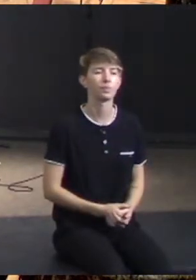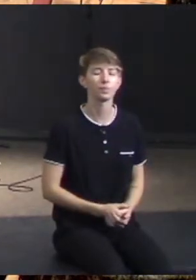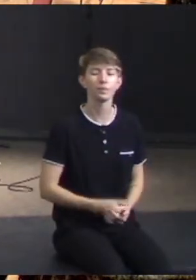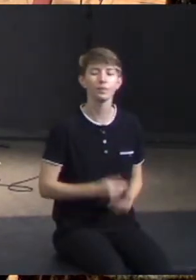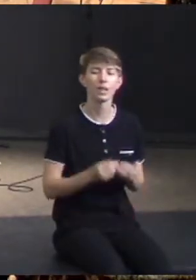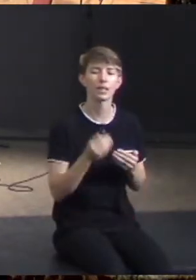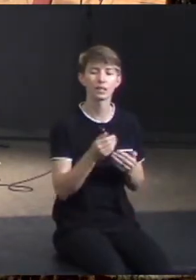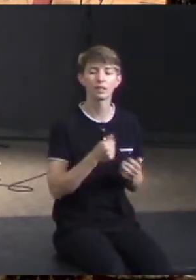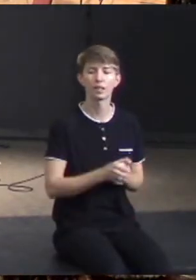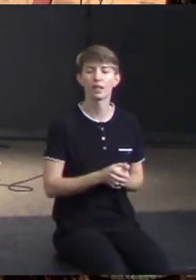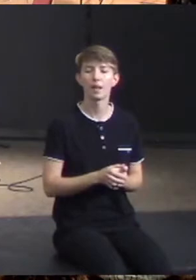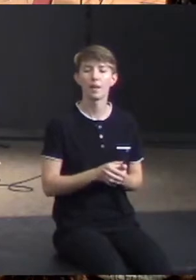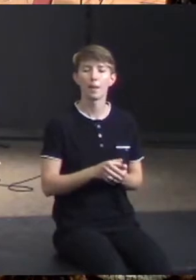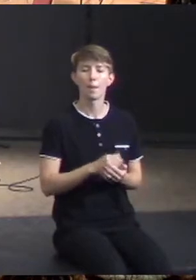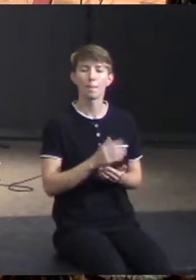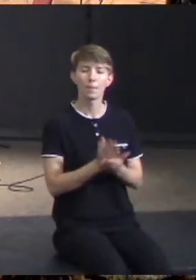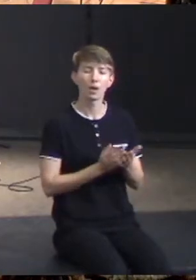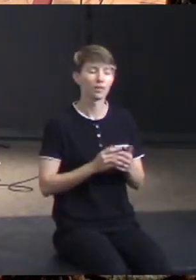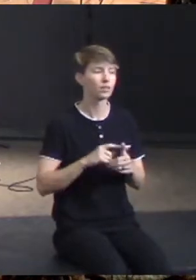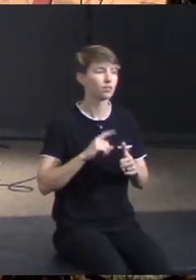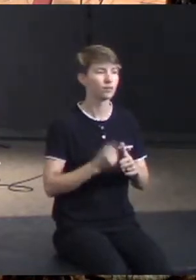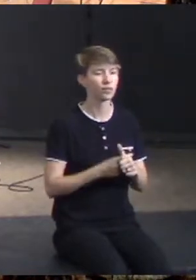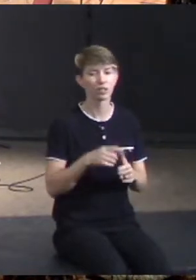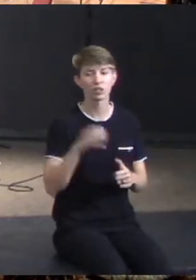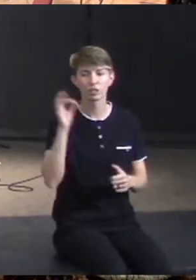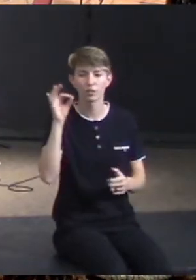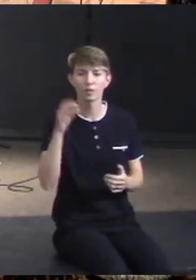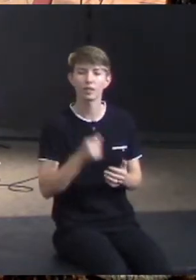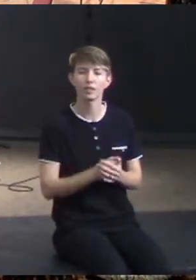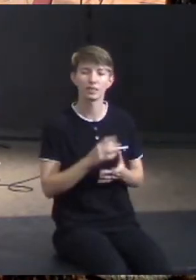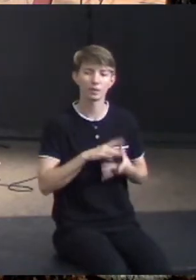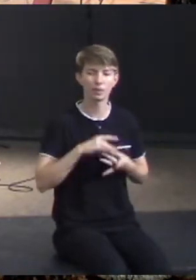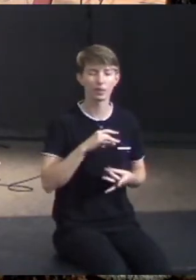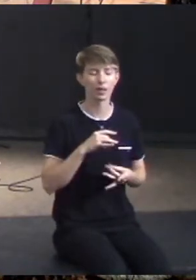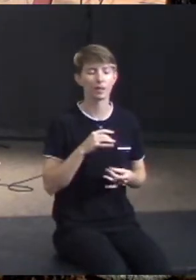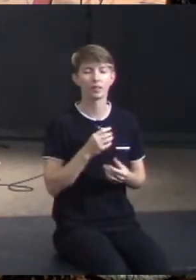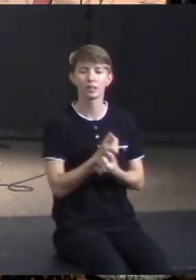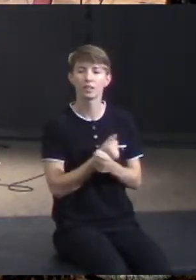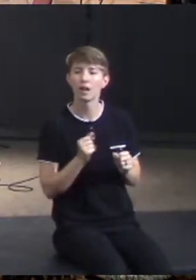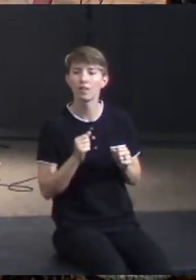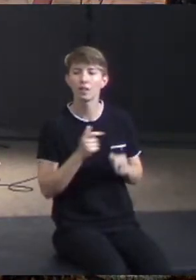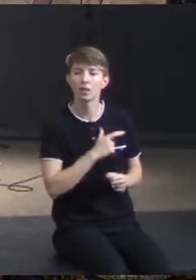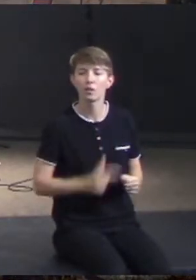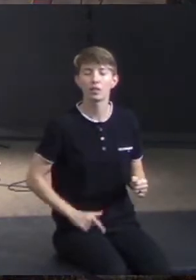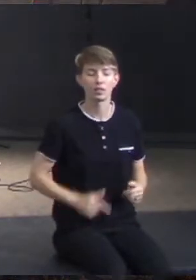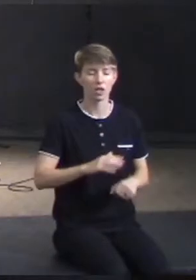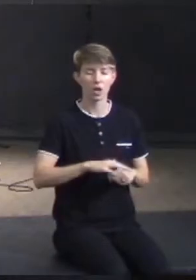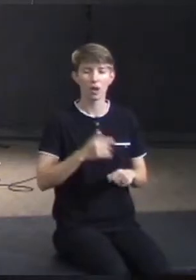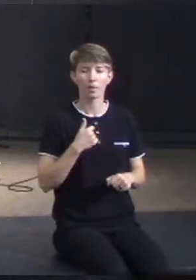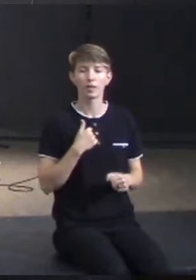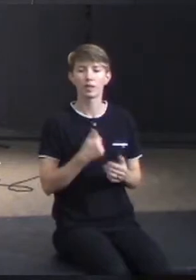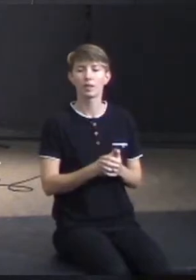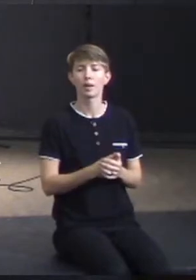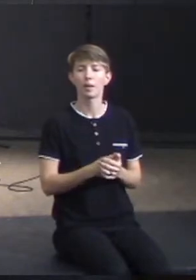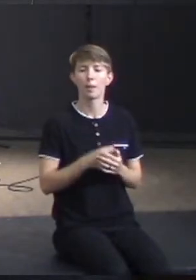of his very first sermon. The Spirit of the Lord is on me because the Lord has anointed me to preach the good news to